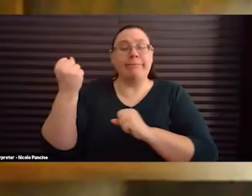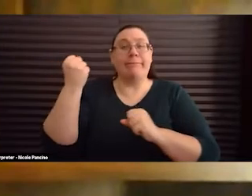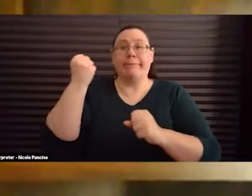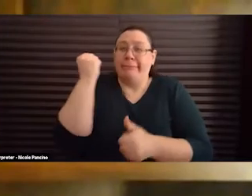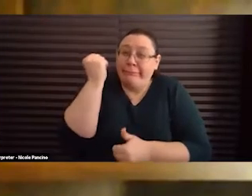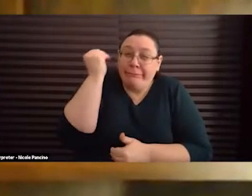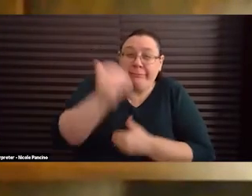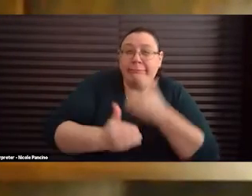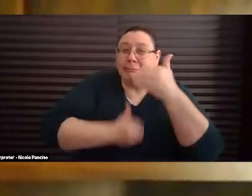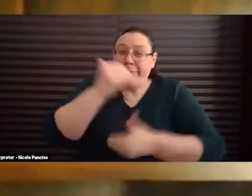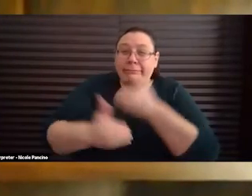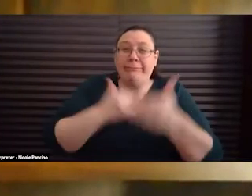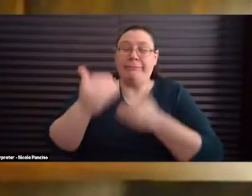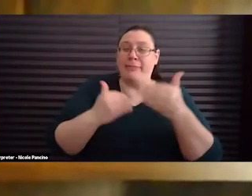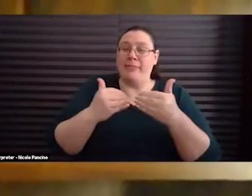have increased.